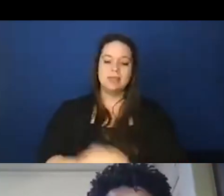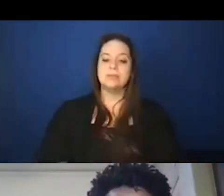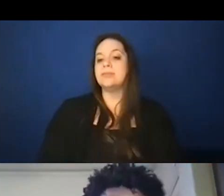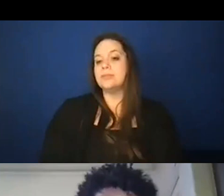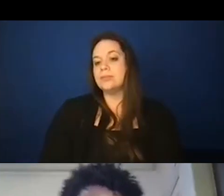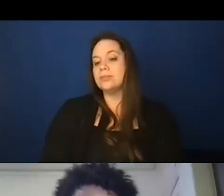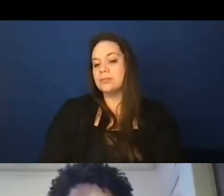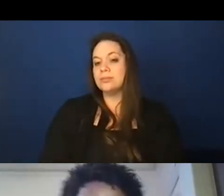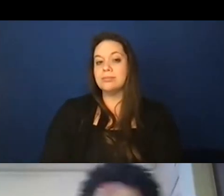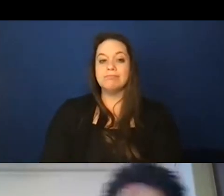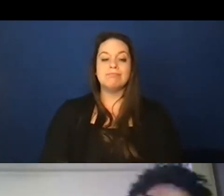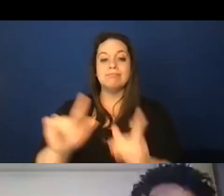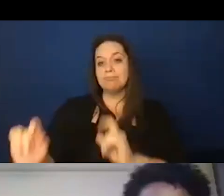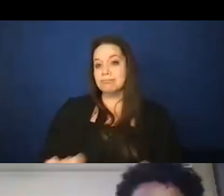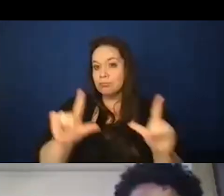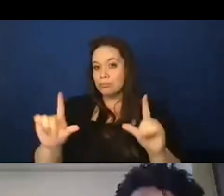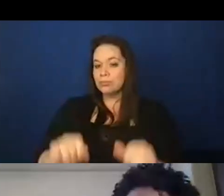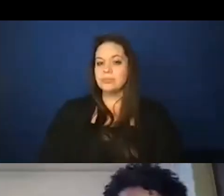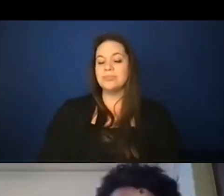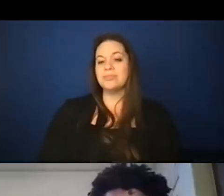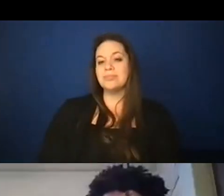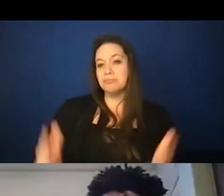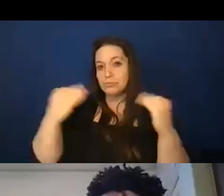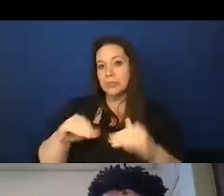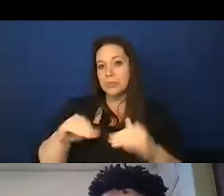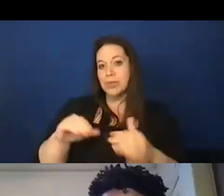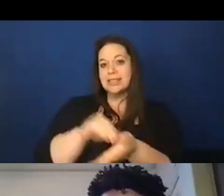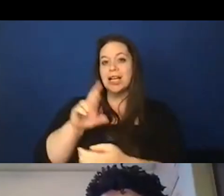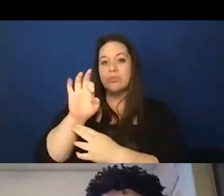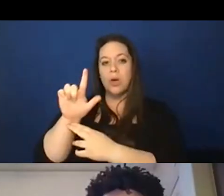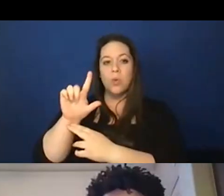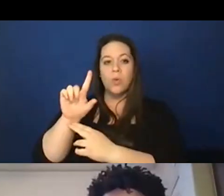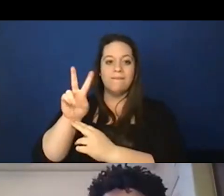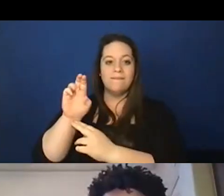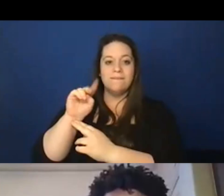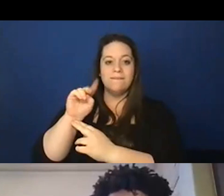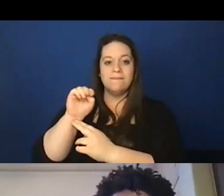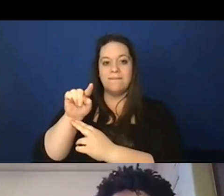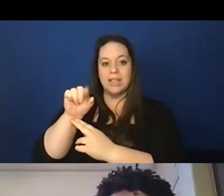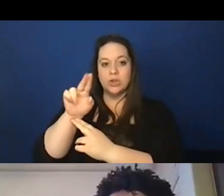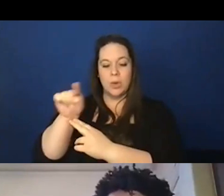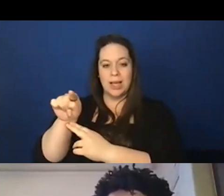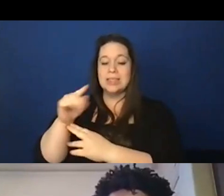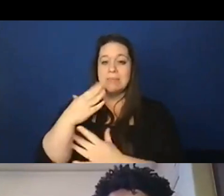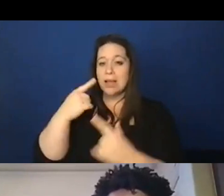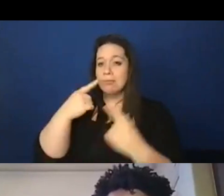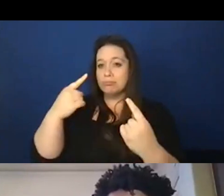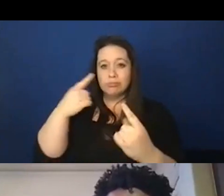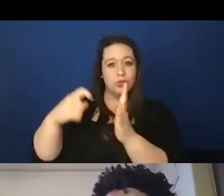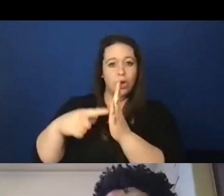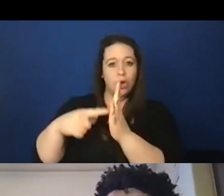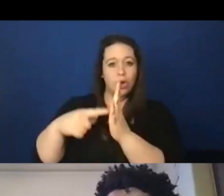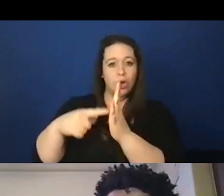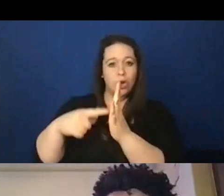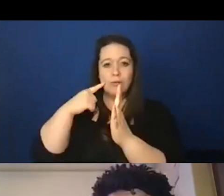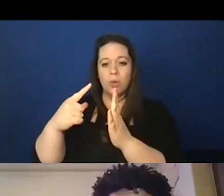Next slide, please. Dr. Raul Vasquez is best known as the founder of